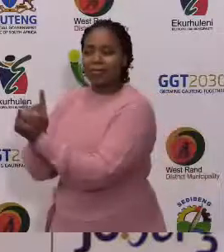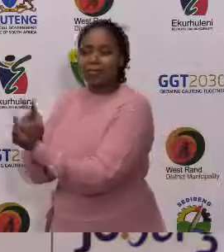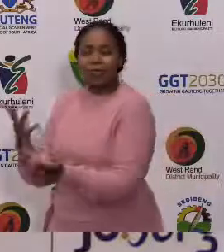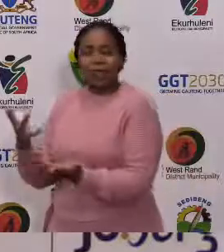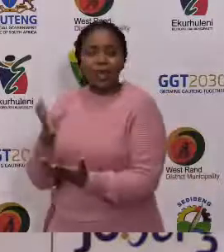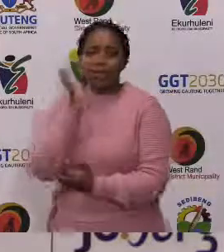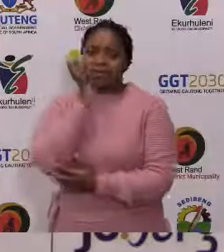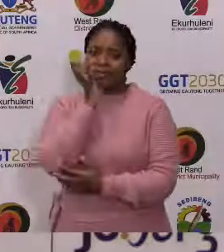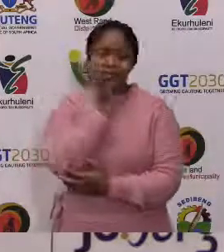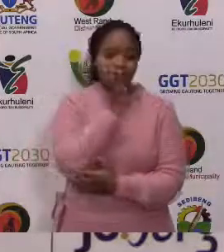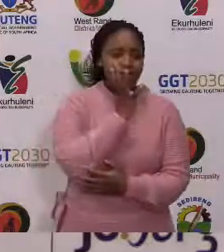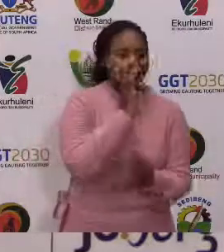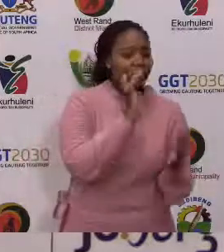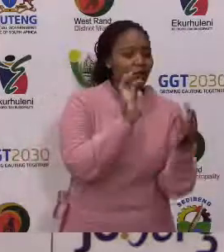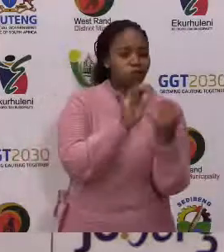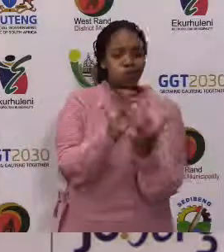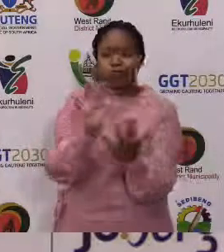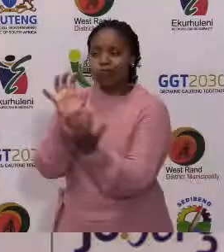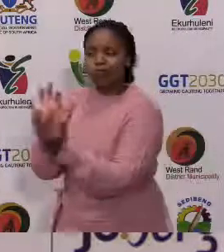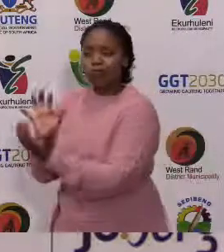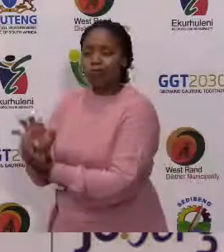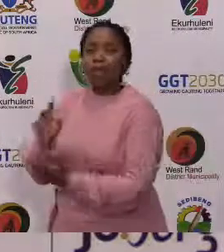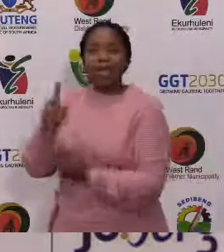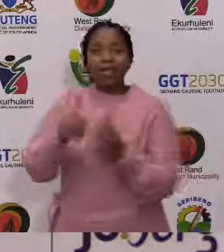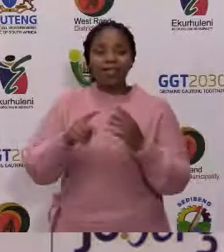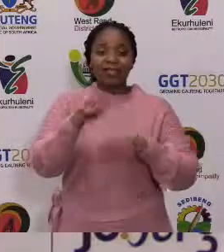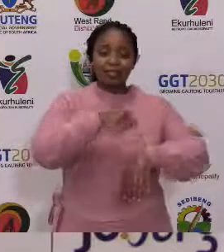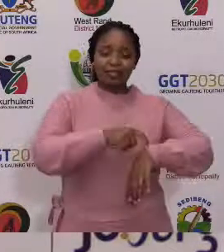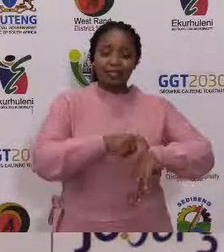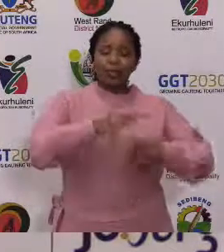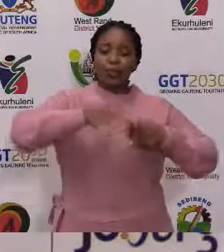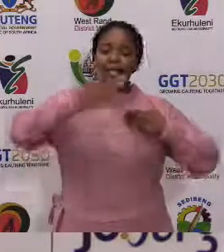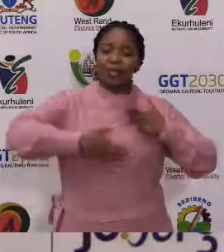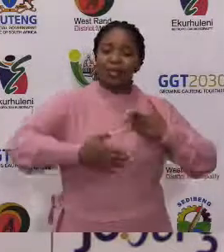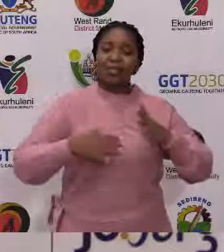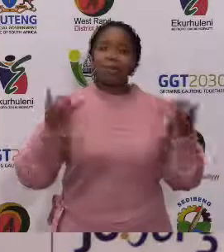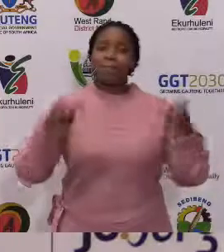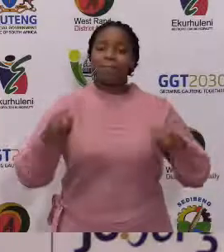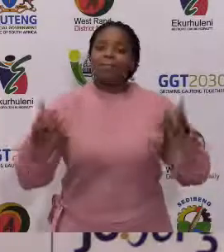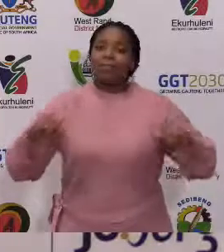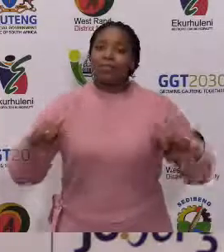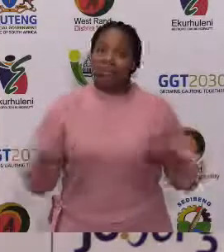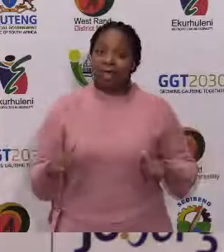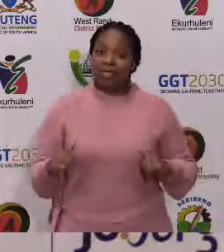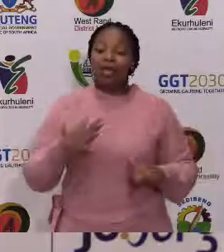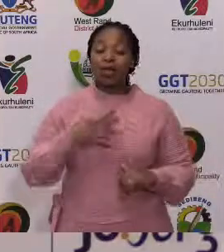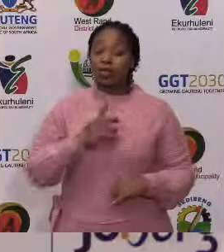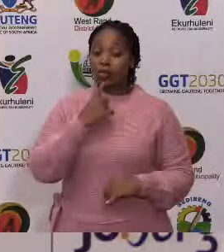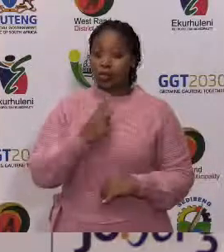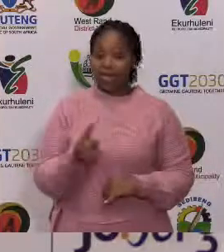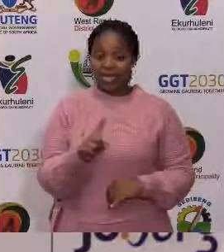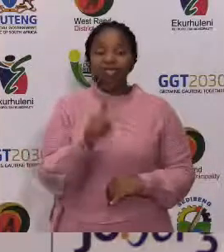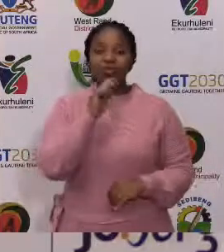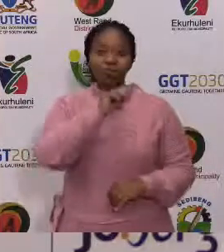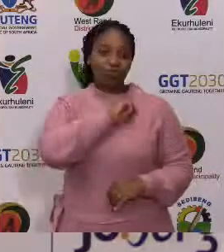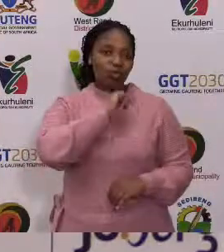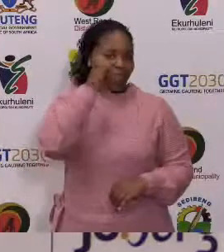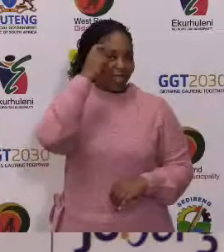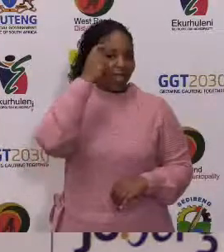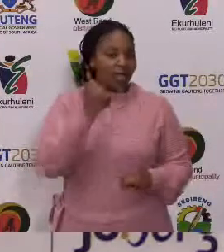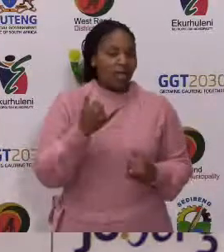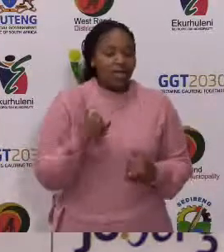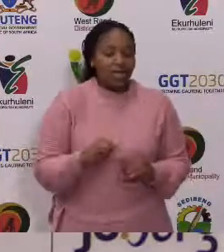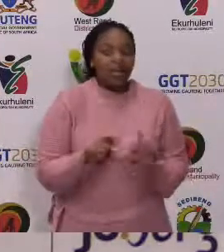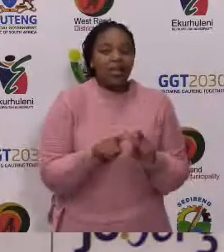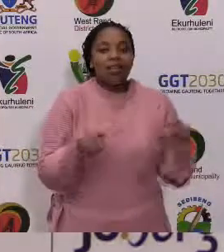numbers, even during the weekends, and they party. I want to say that I think, even though we are still in level